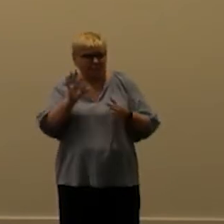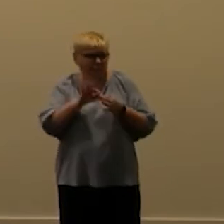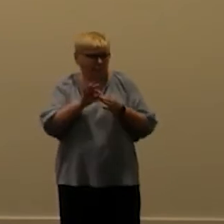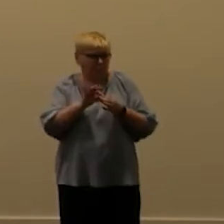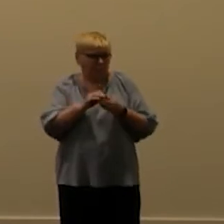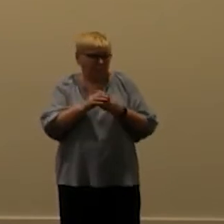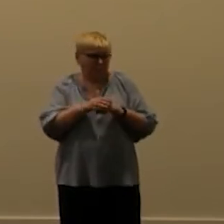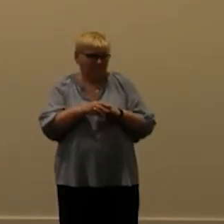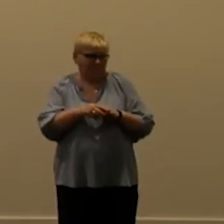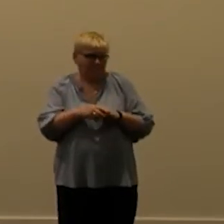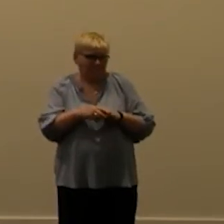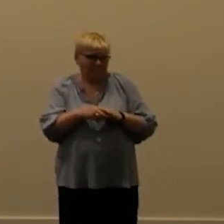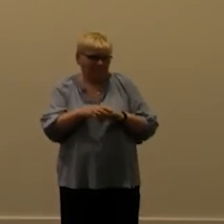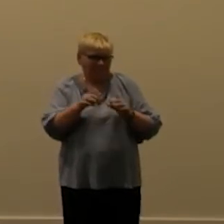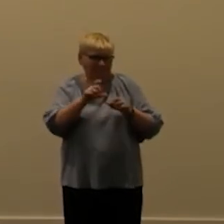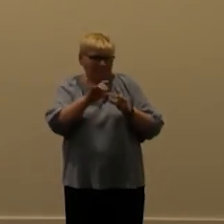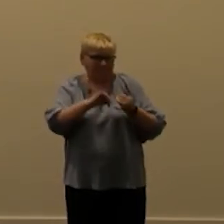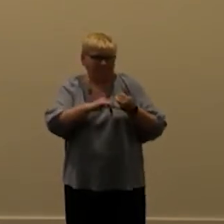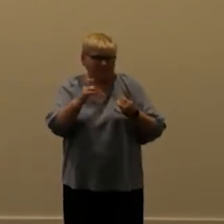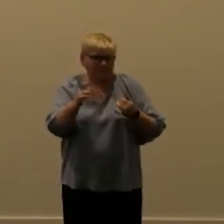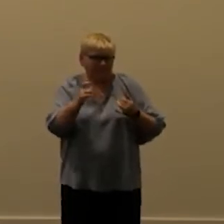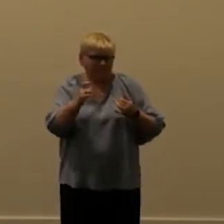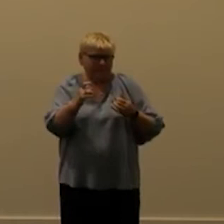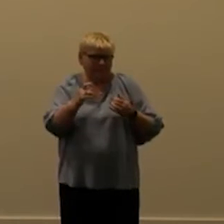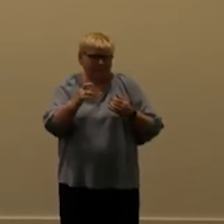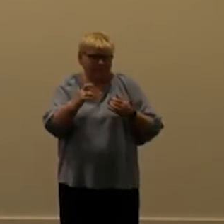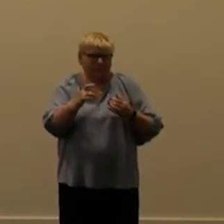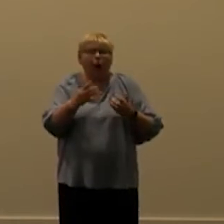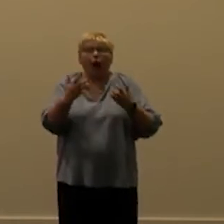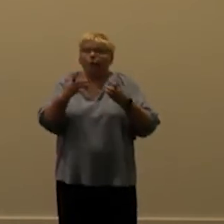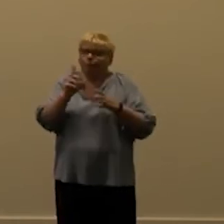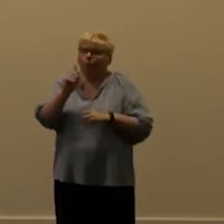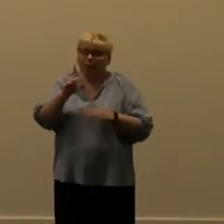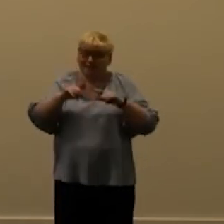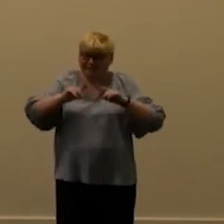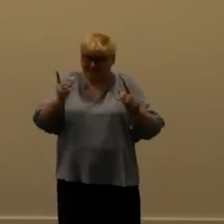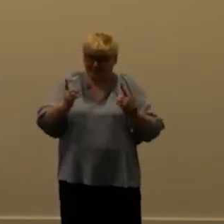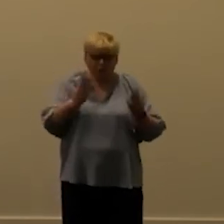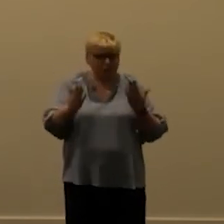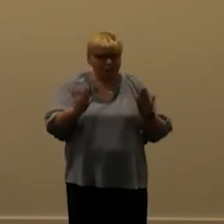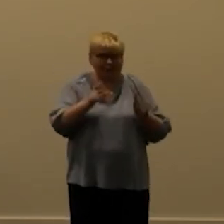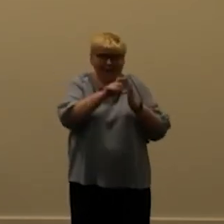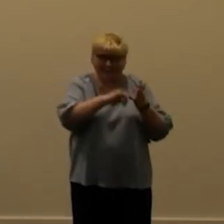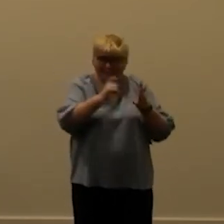DSC, how would you describe the difference to Terraform? Oh, gosh.